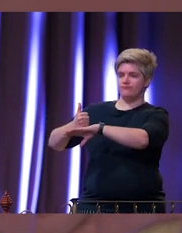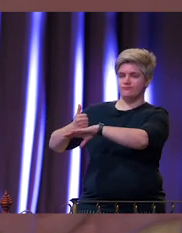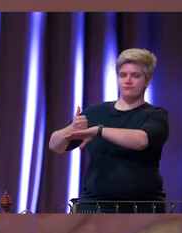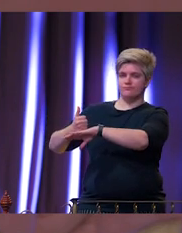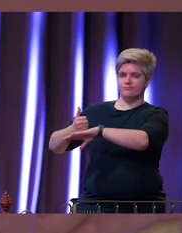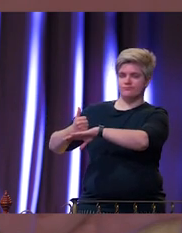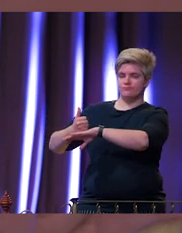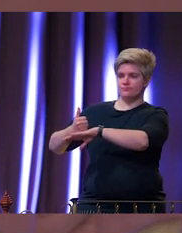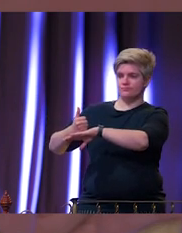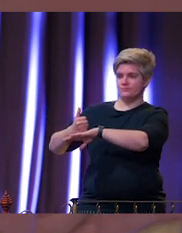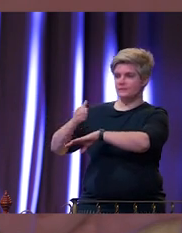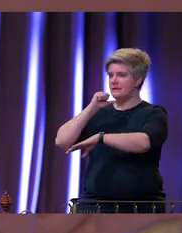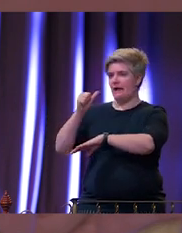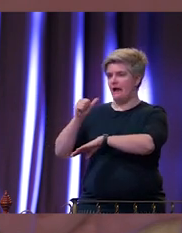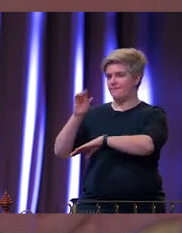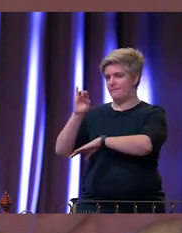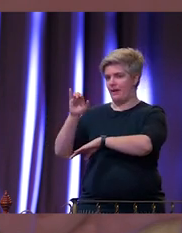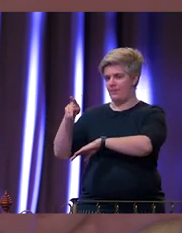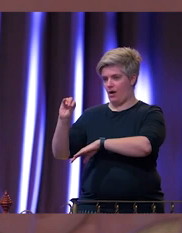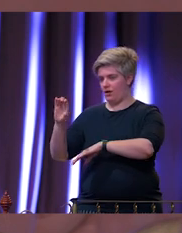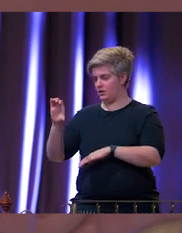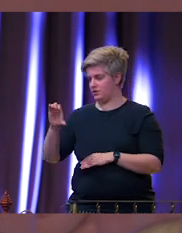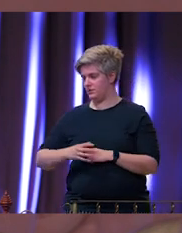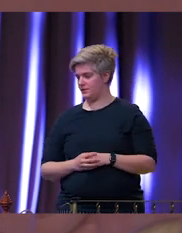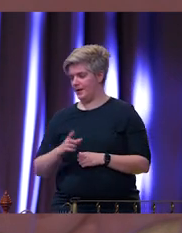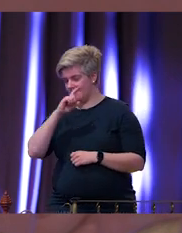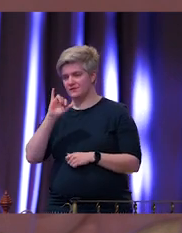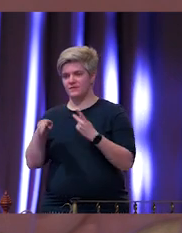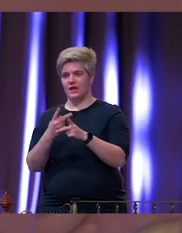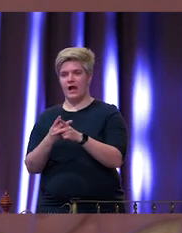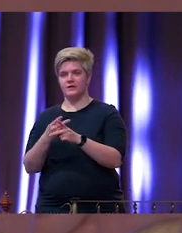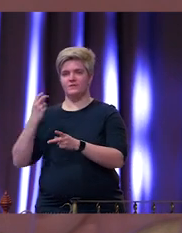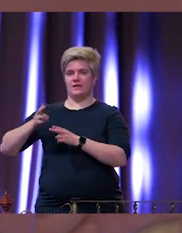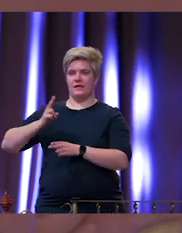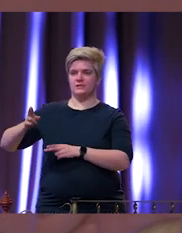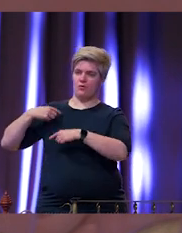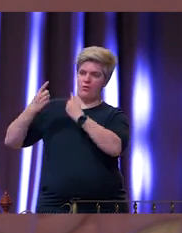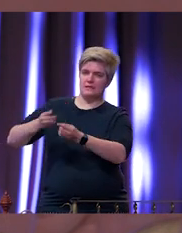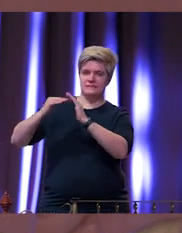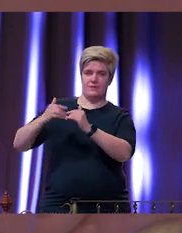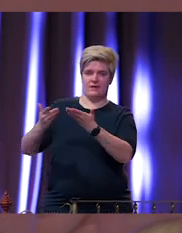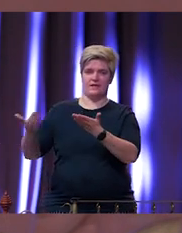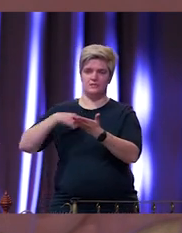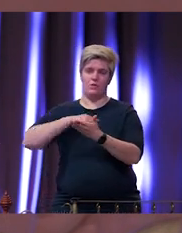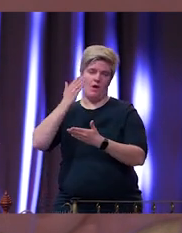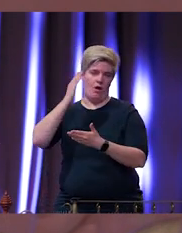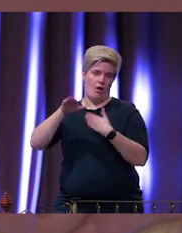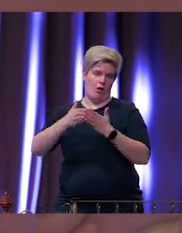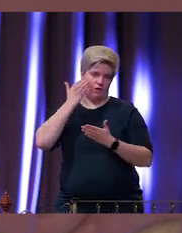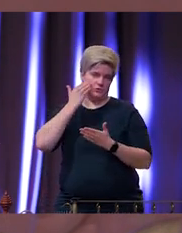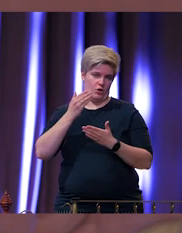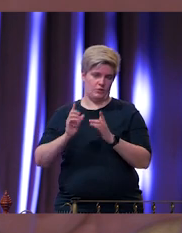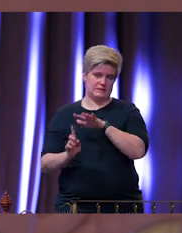historically BIPOC-serving organizations because of the kind of historical and systematic stuff that we all know exists.